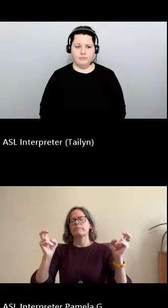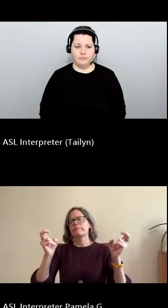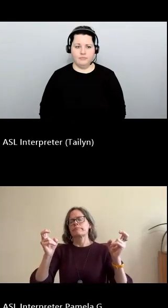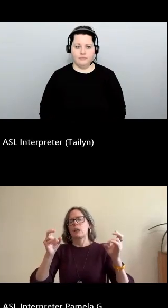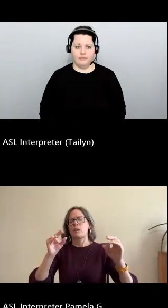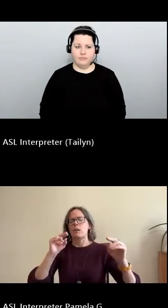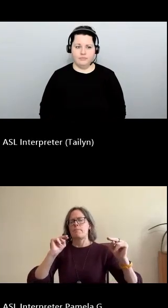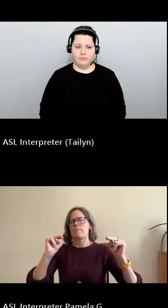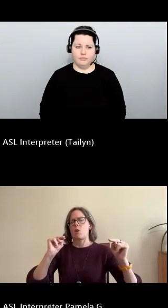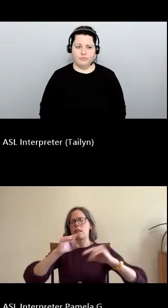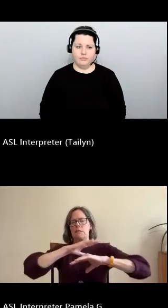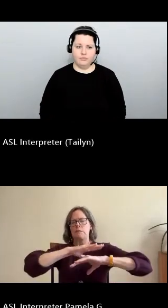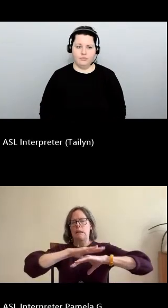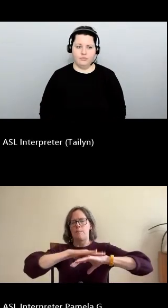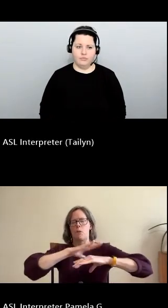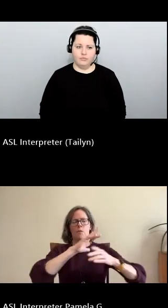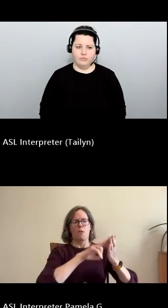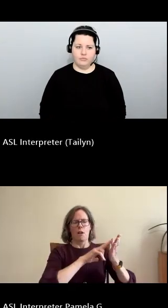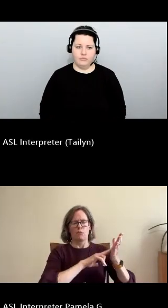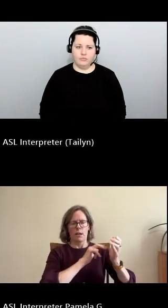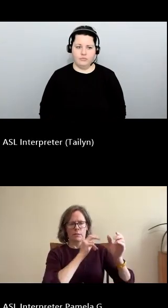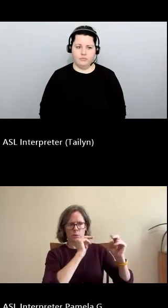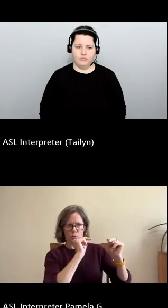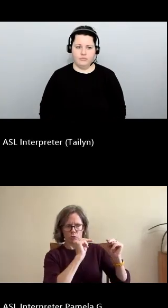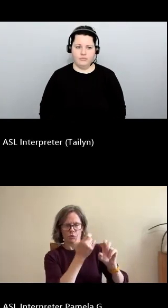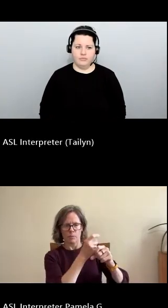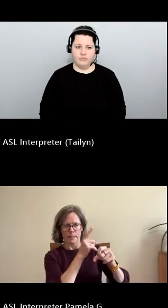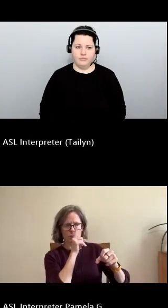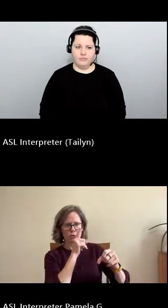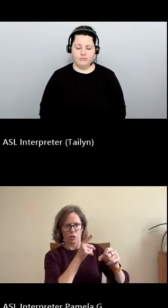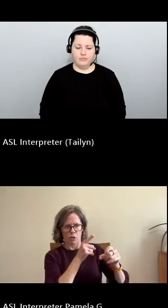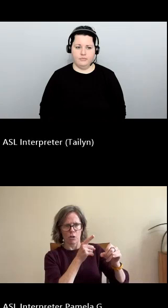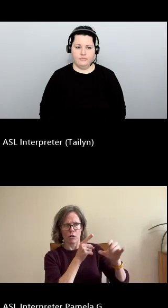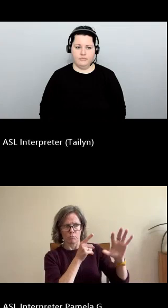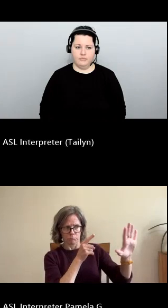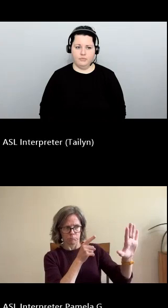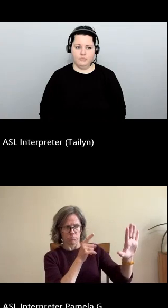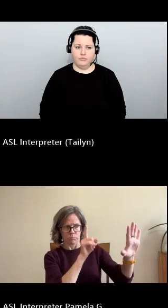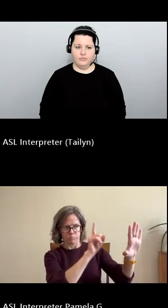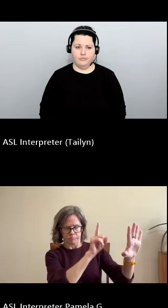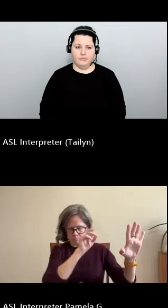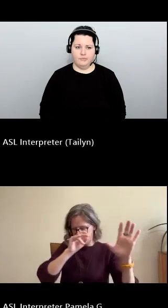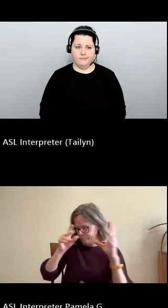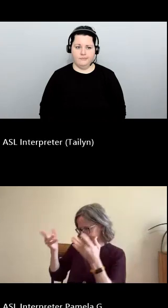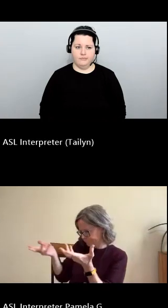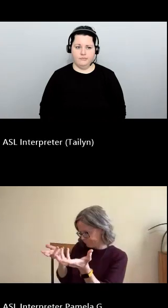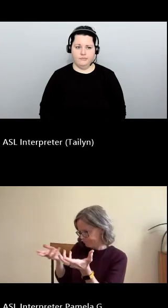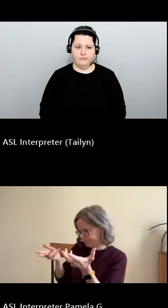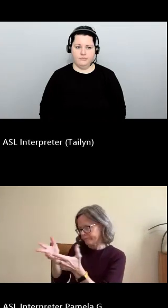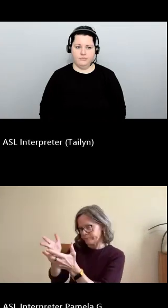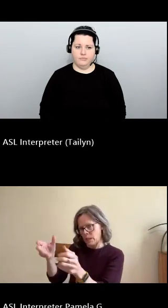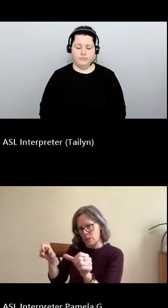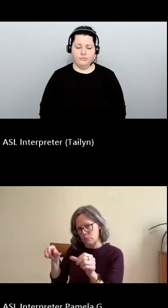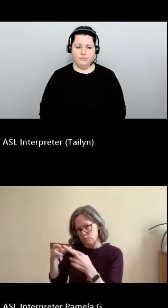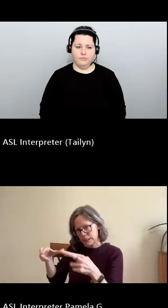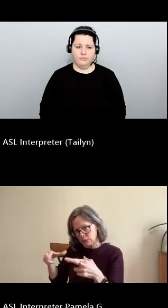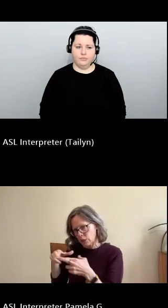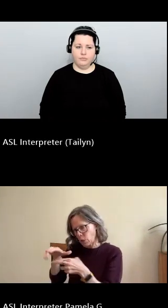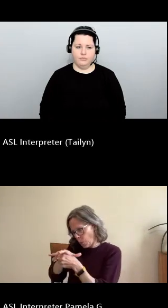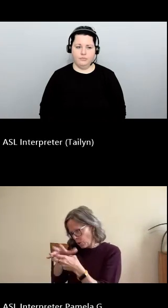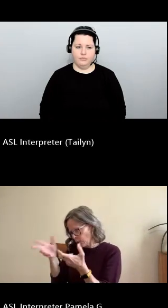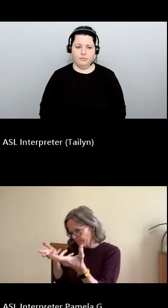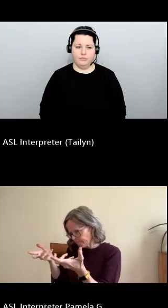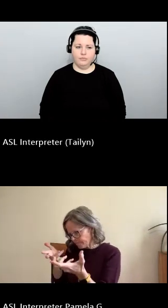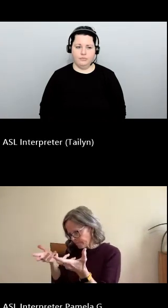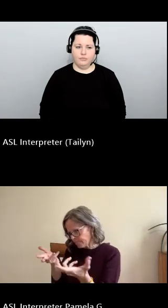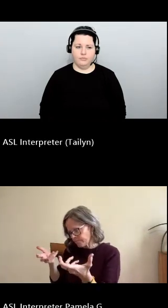ton of work leading up to that to make sure that they're getting feedback from the folks in their region, and working in